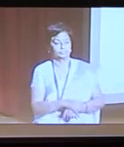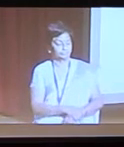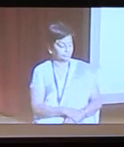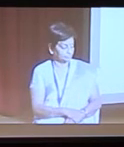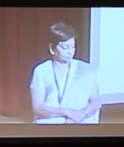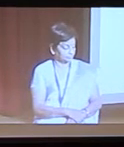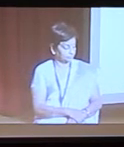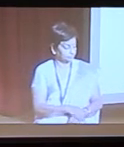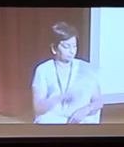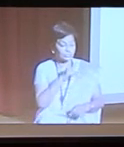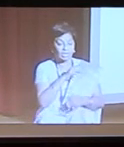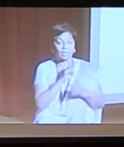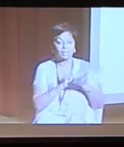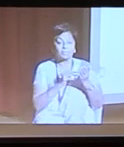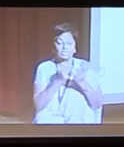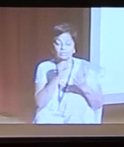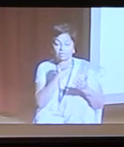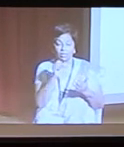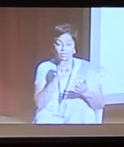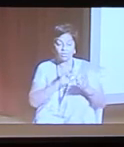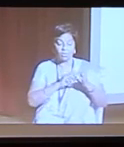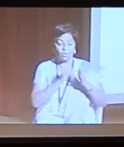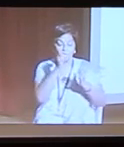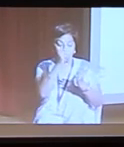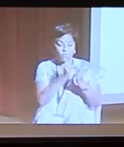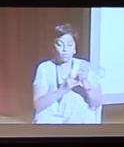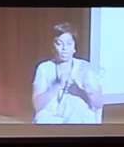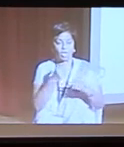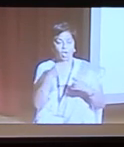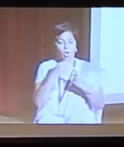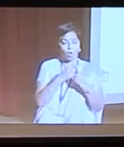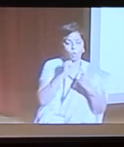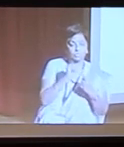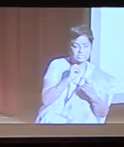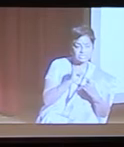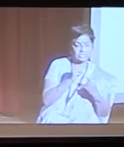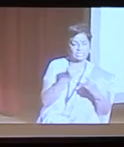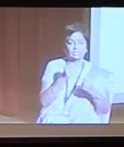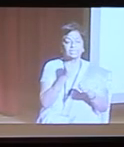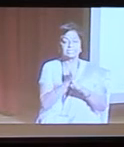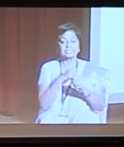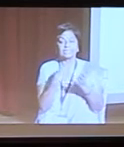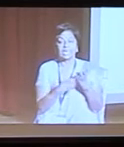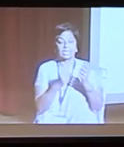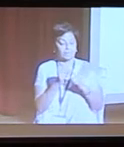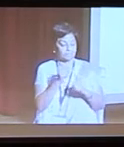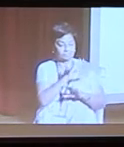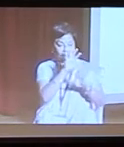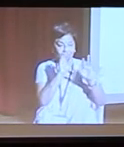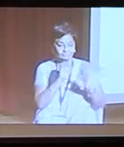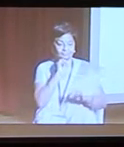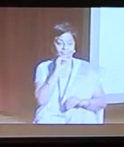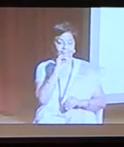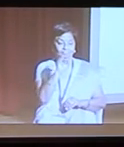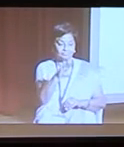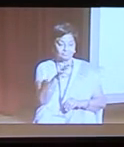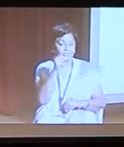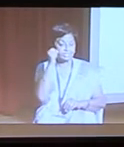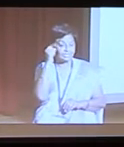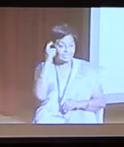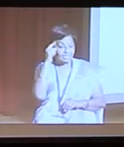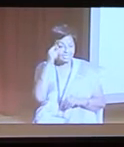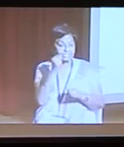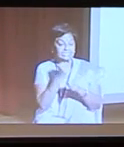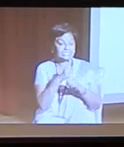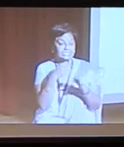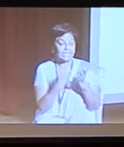These audio messages give vital information about objects presented as graphics, but they do not help understand the